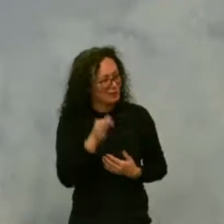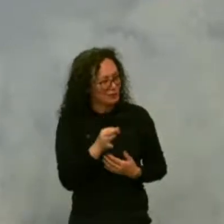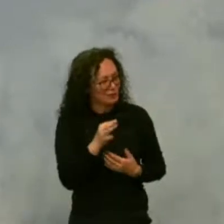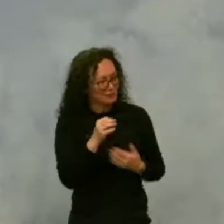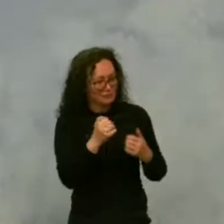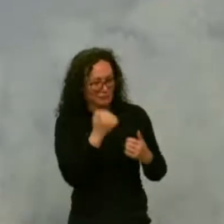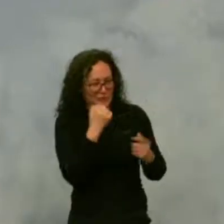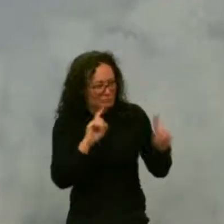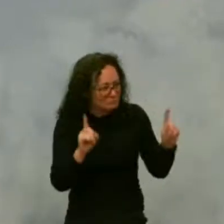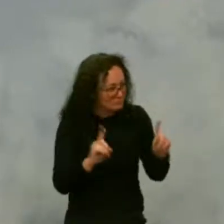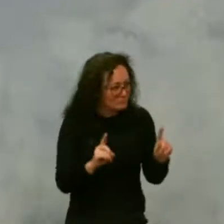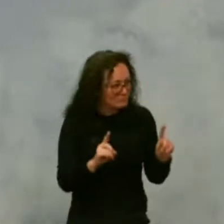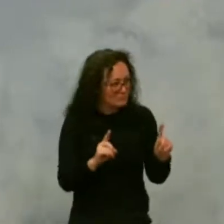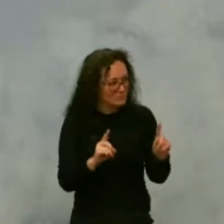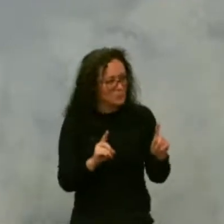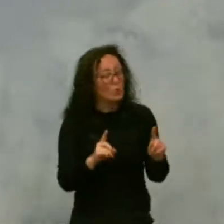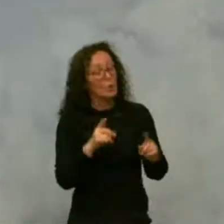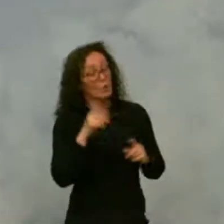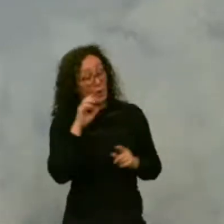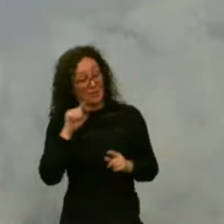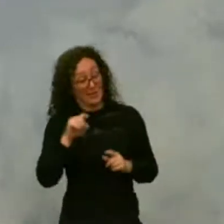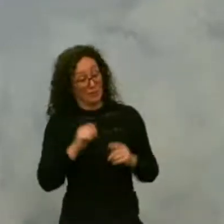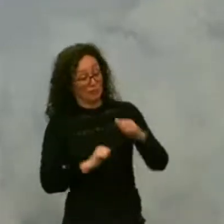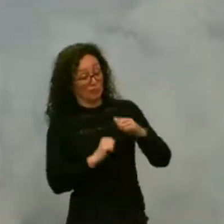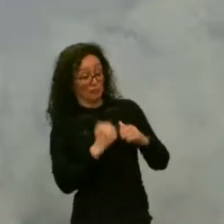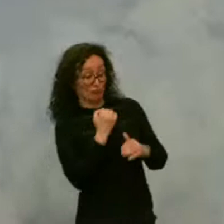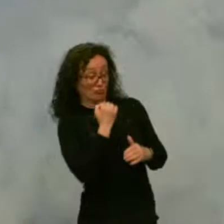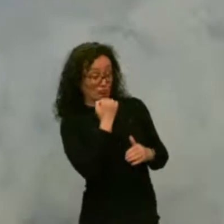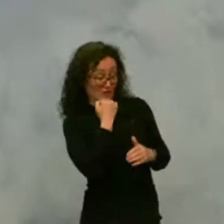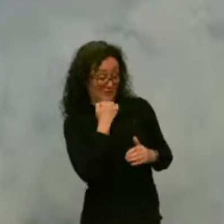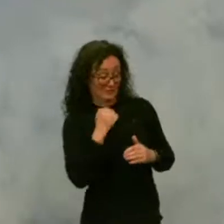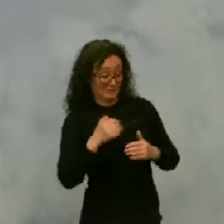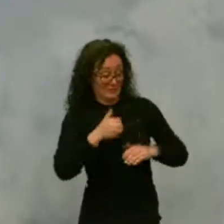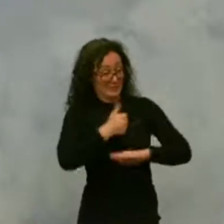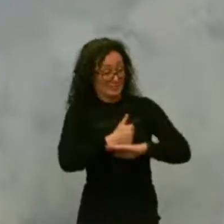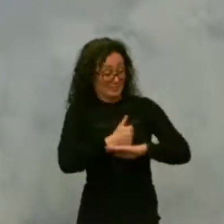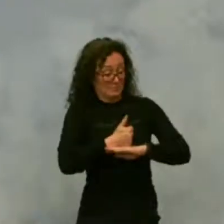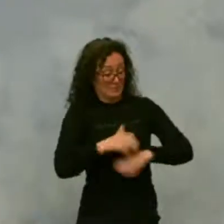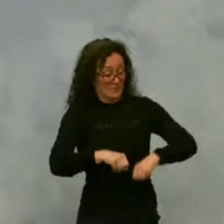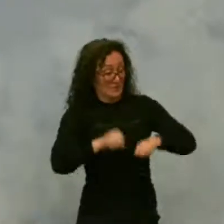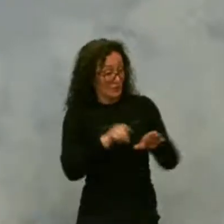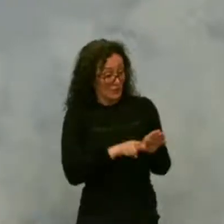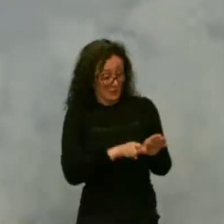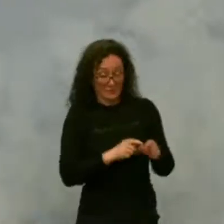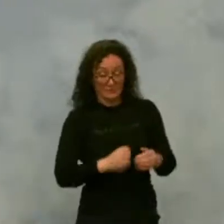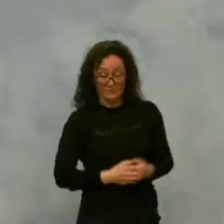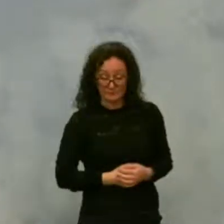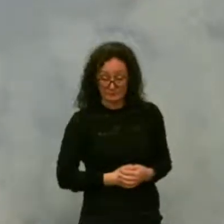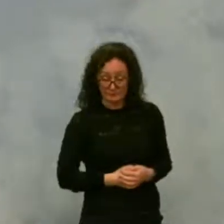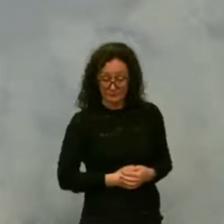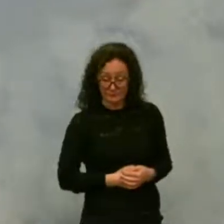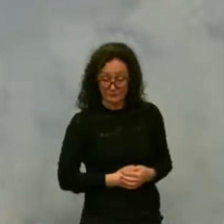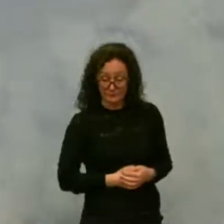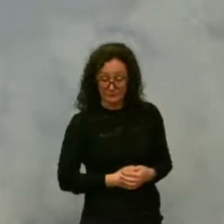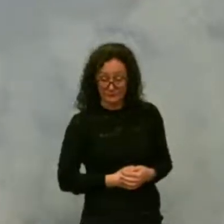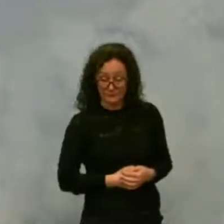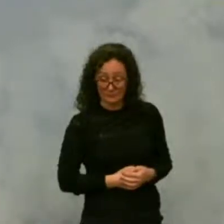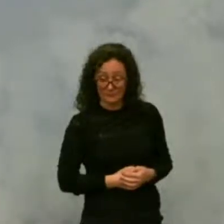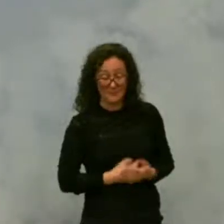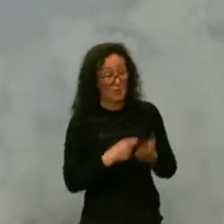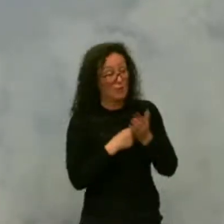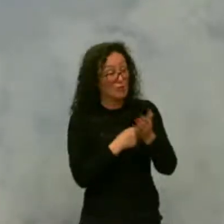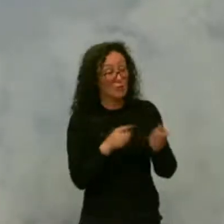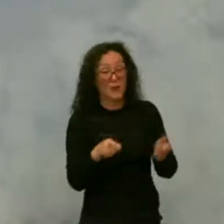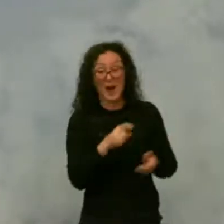the limits that we set at the start of the year. So that's a summary of the report, and if I take you back to the recommendations, we're just asking this is noted. Thanks,